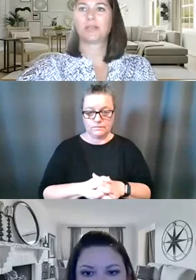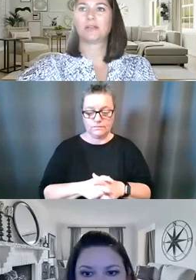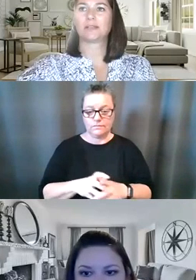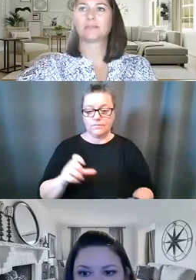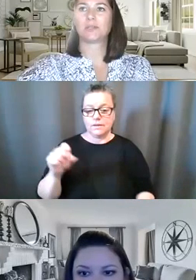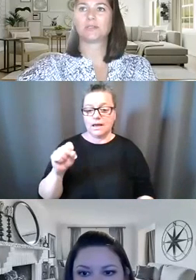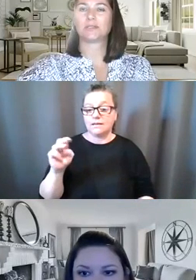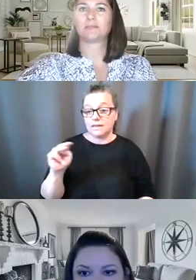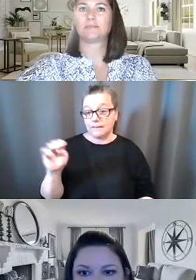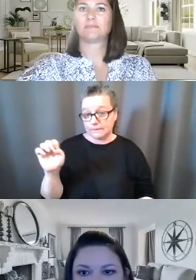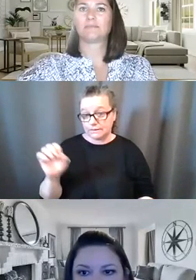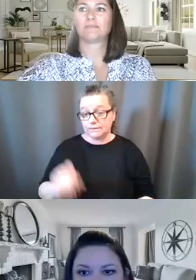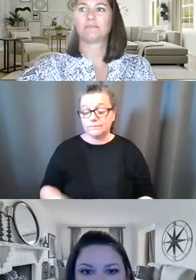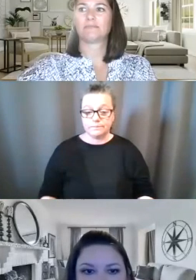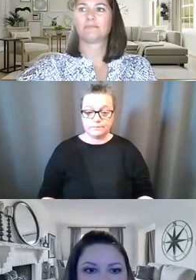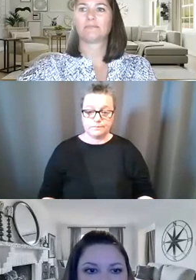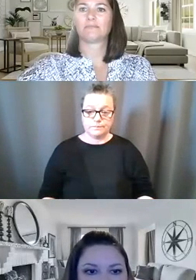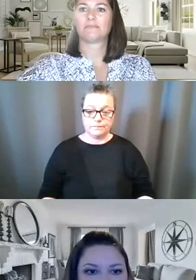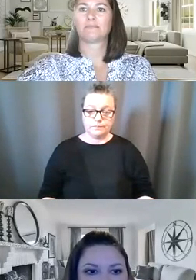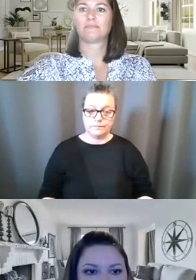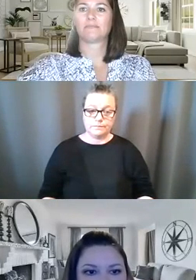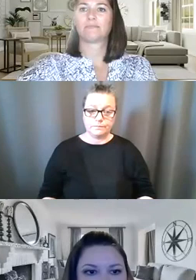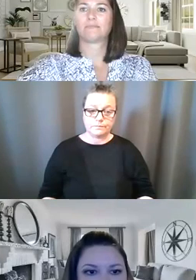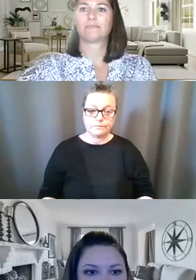Subject matter experts.